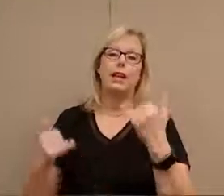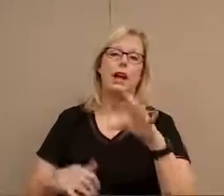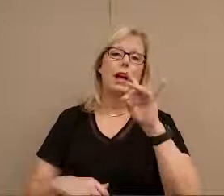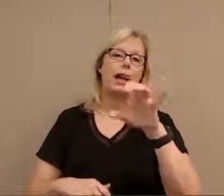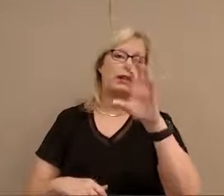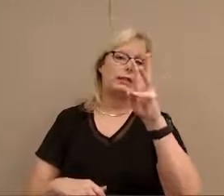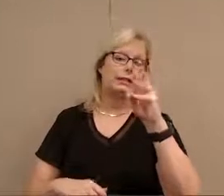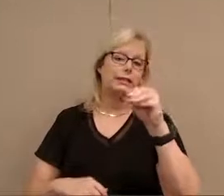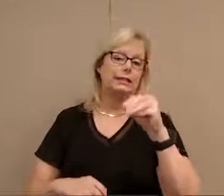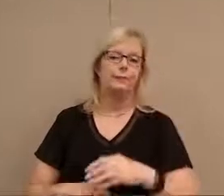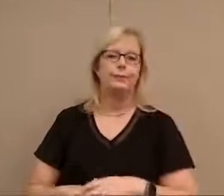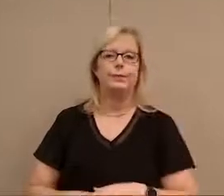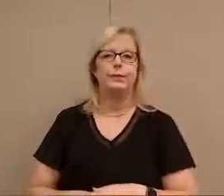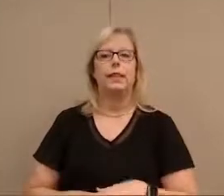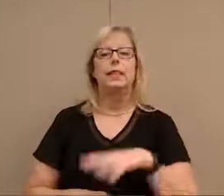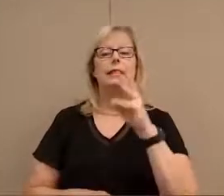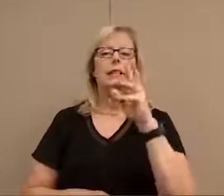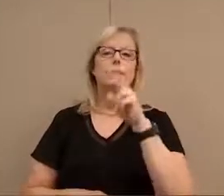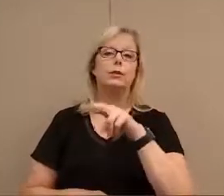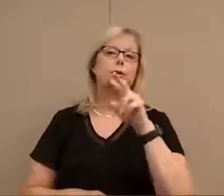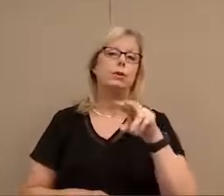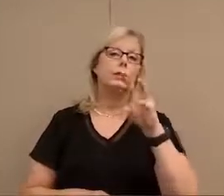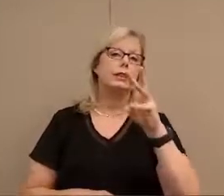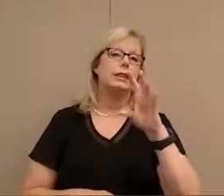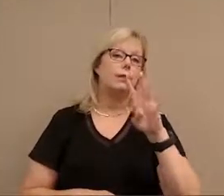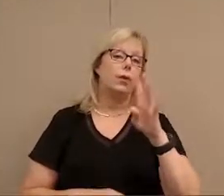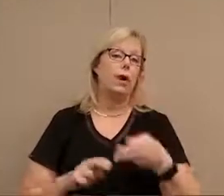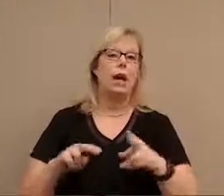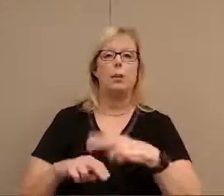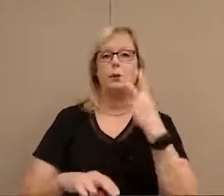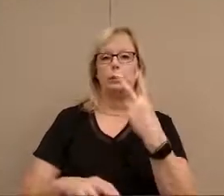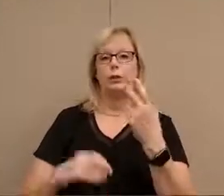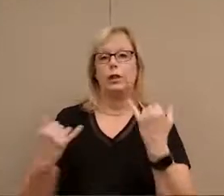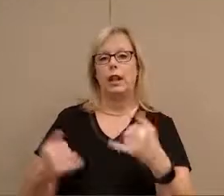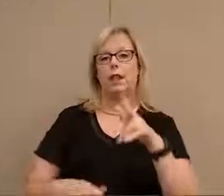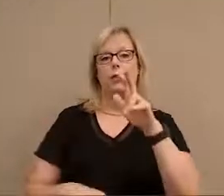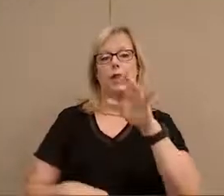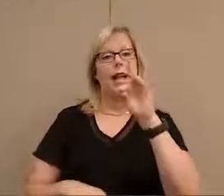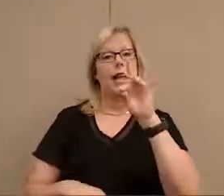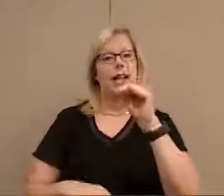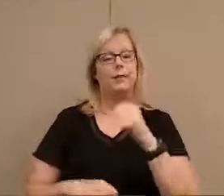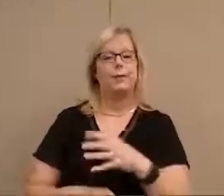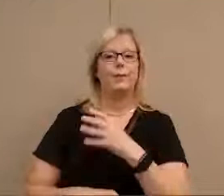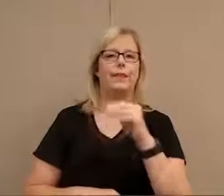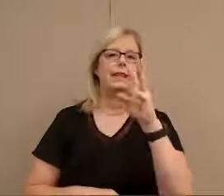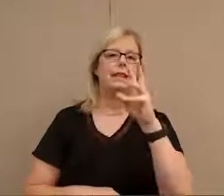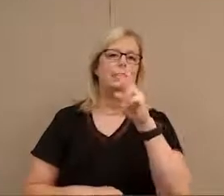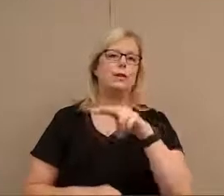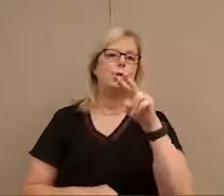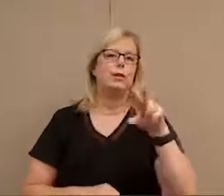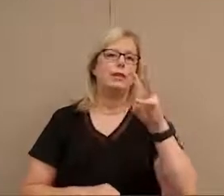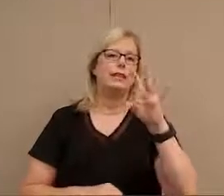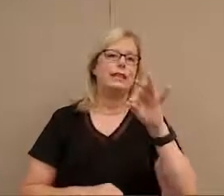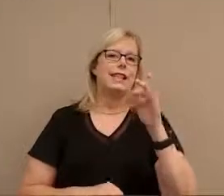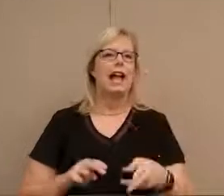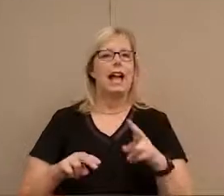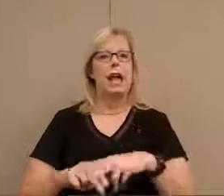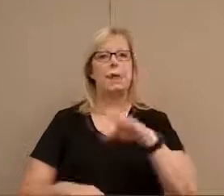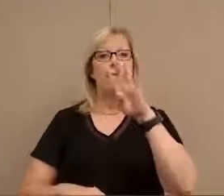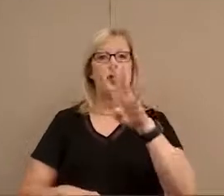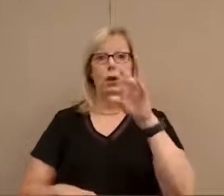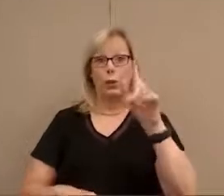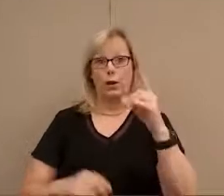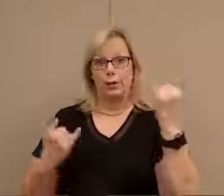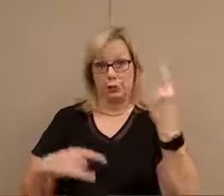860. 62264 up 2 to 380. 62269 up